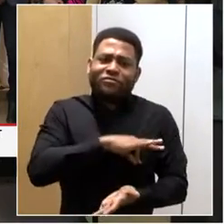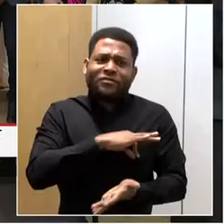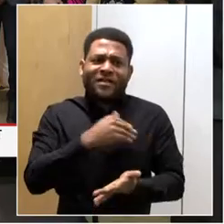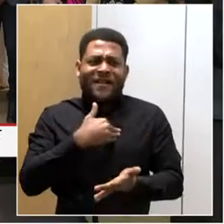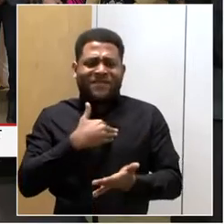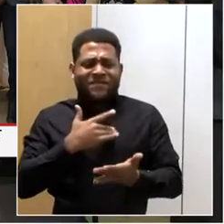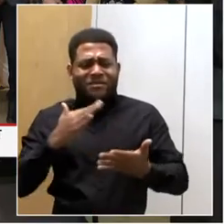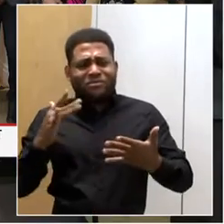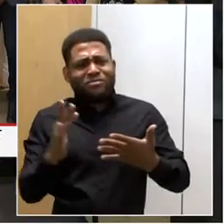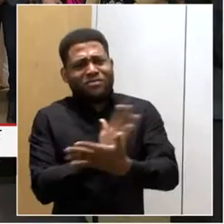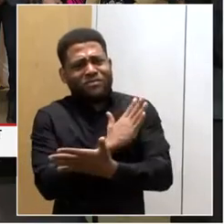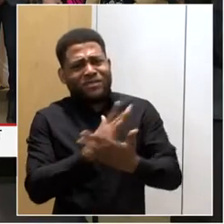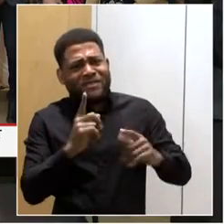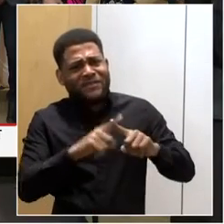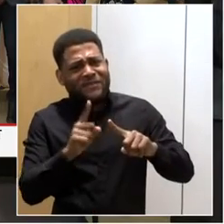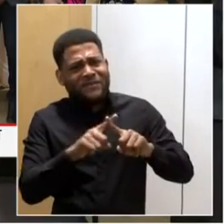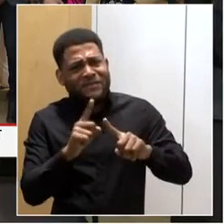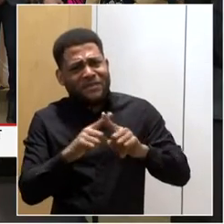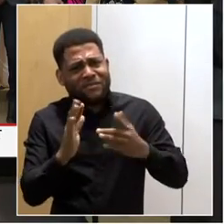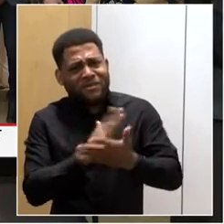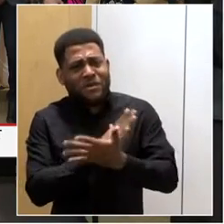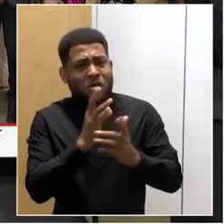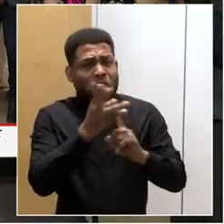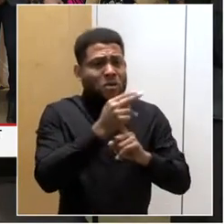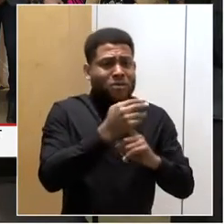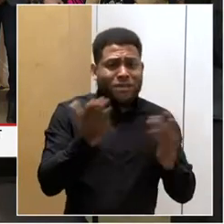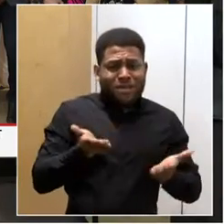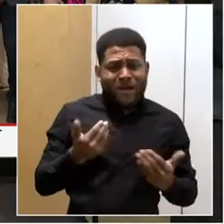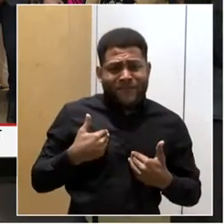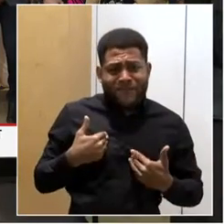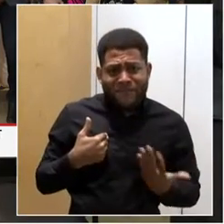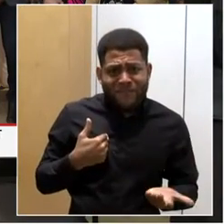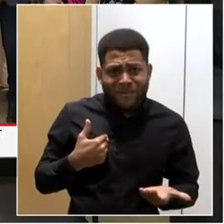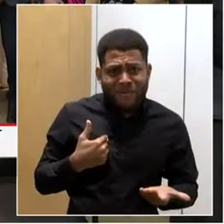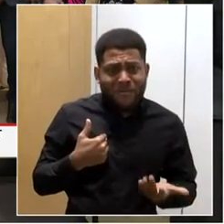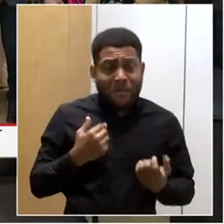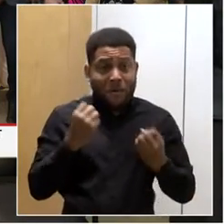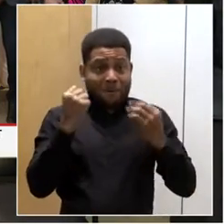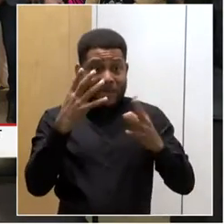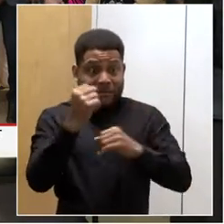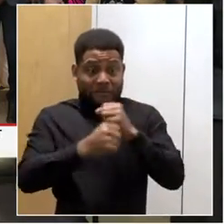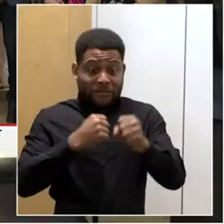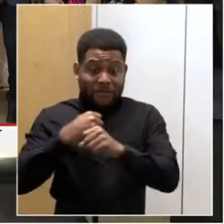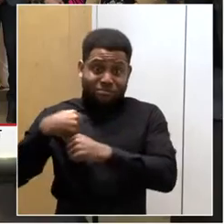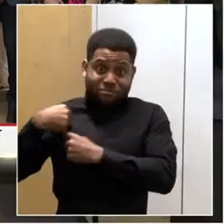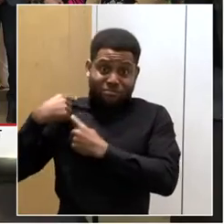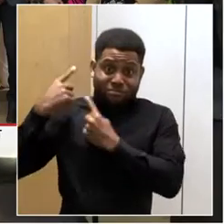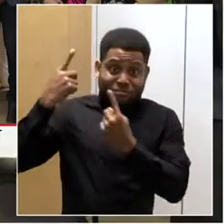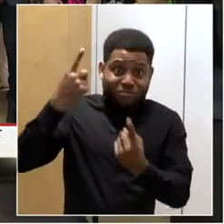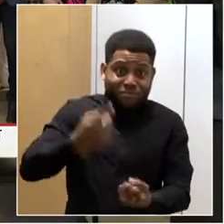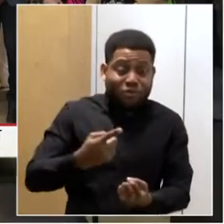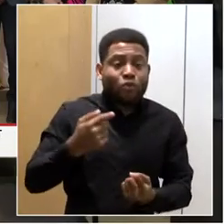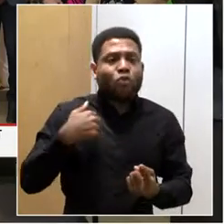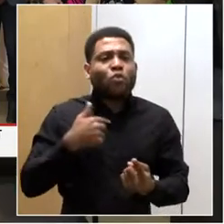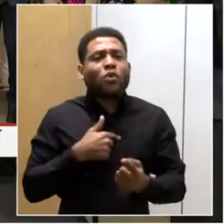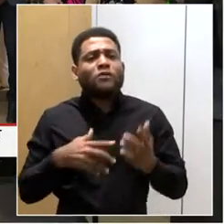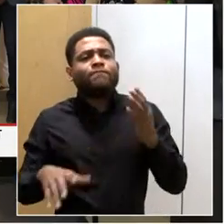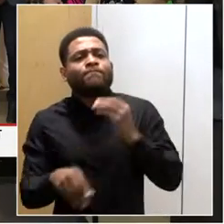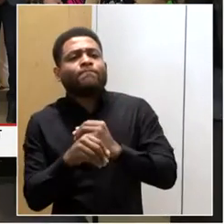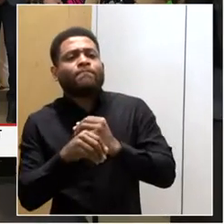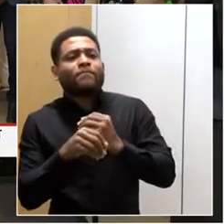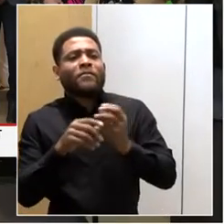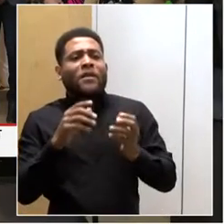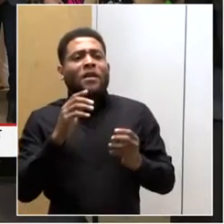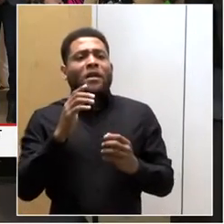available here, and especially over the last several years, we've been able to add from micro